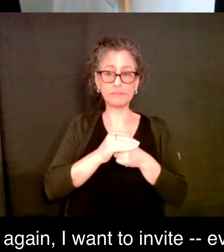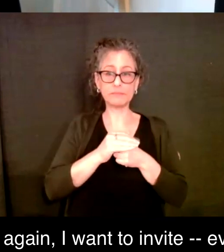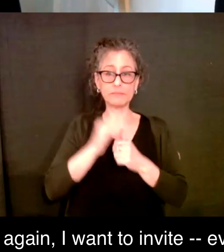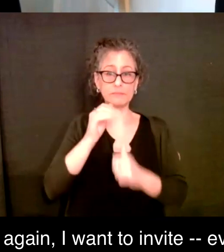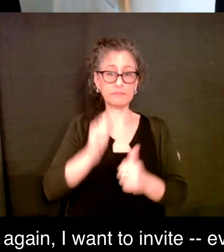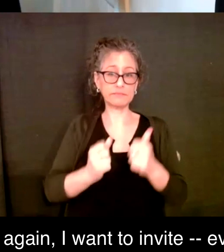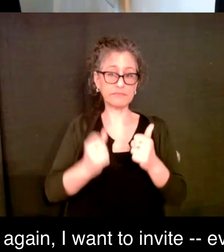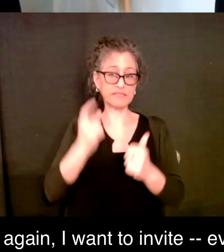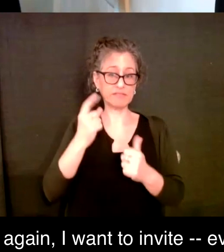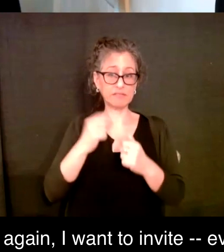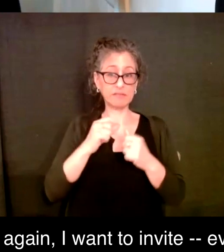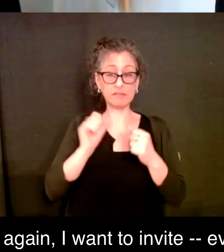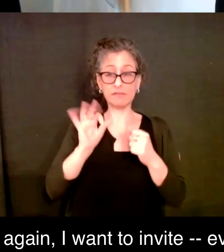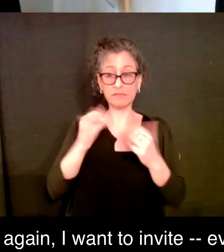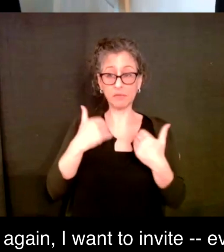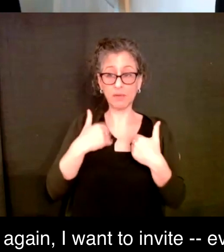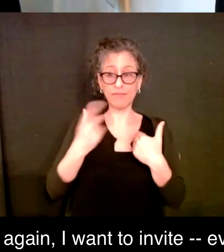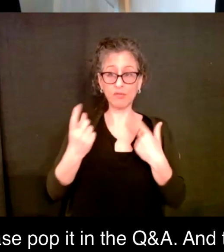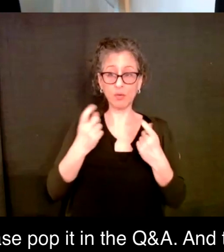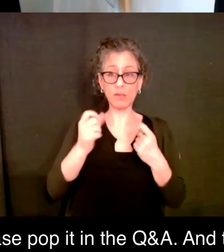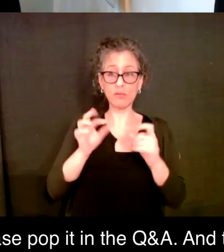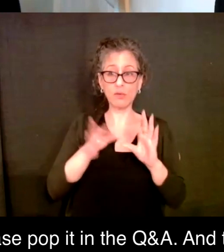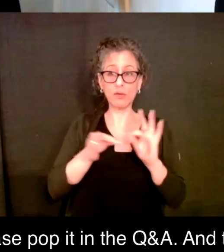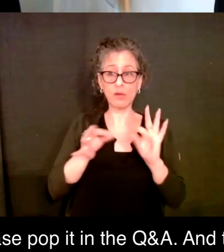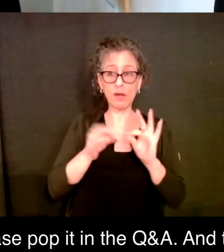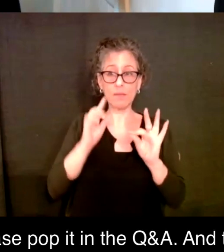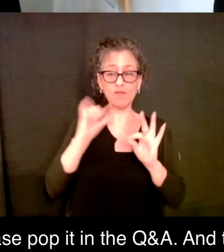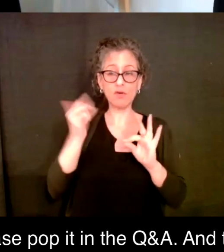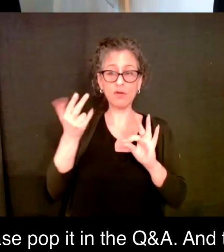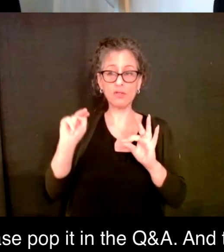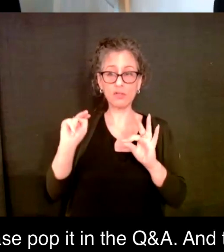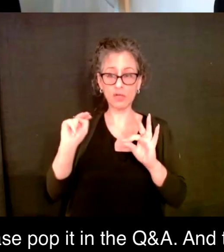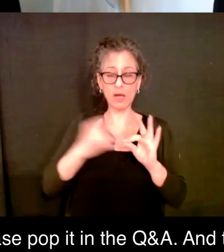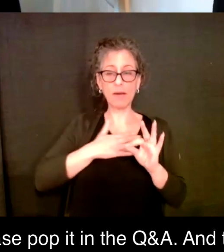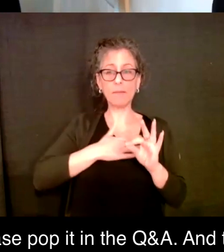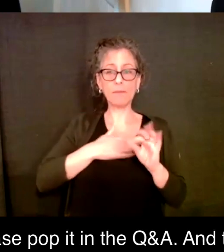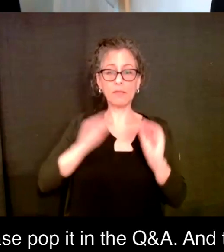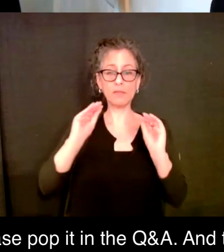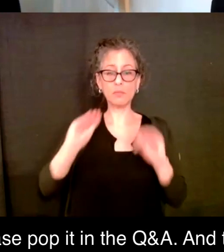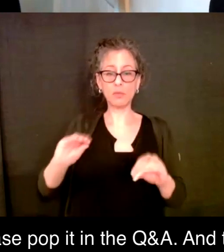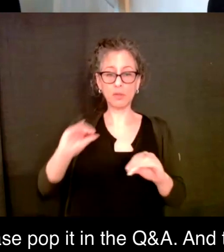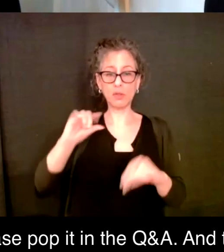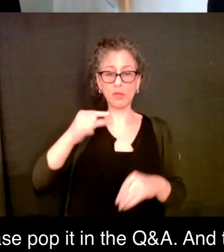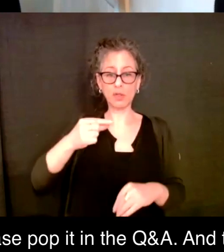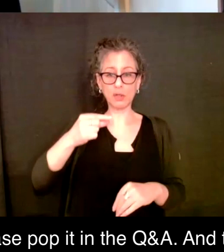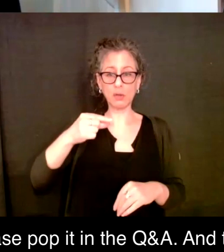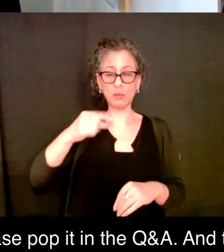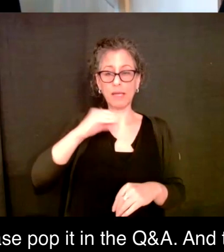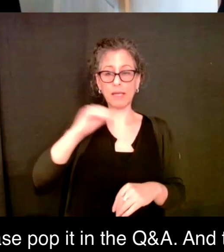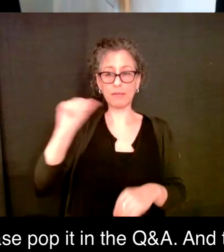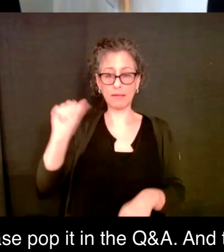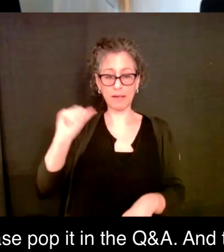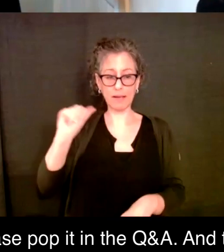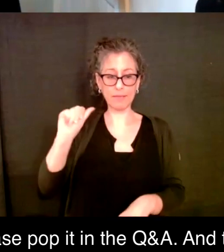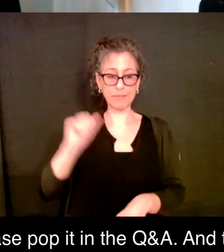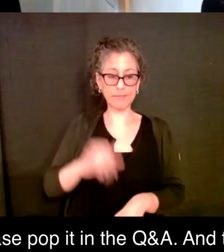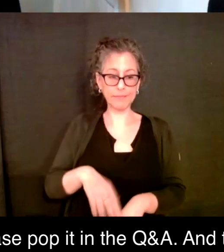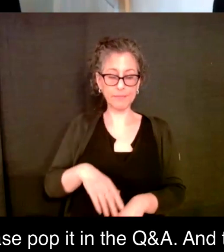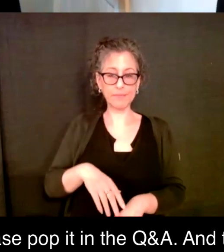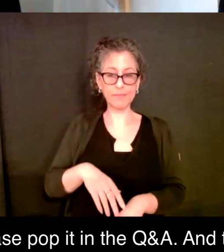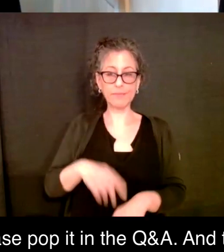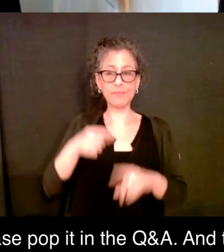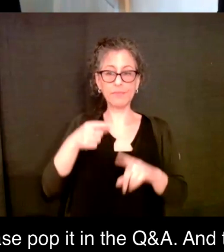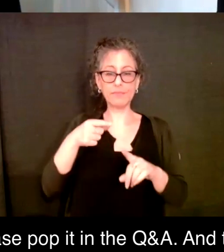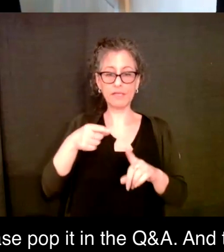everyone to, if you have a question or comment for John, please pop it in the Q&A. And this is